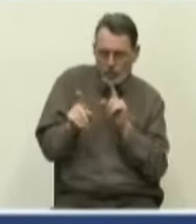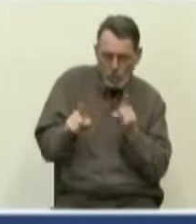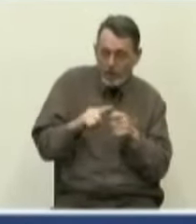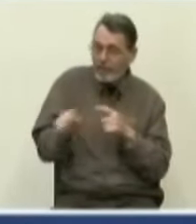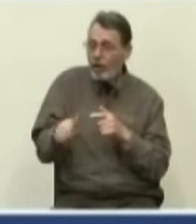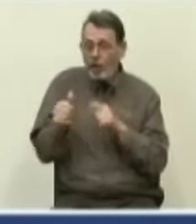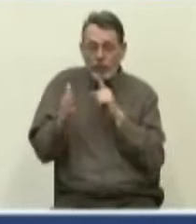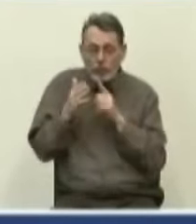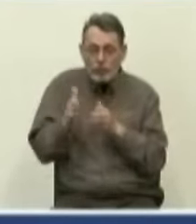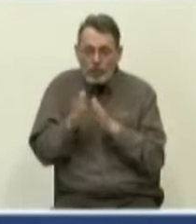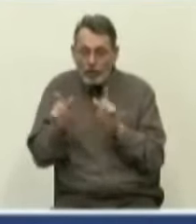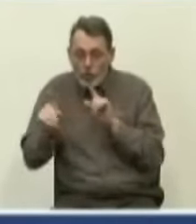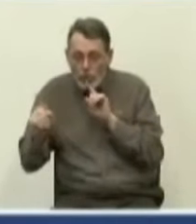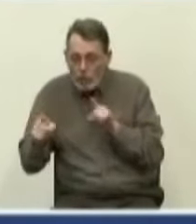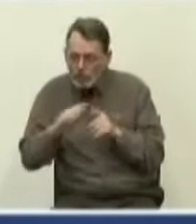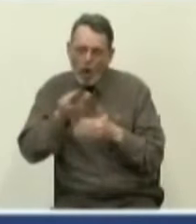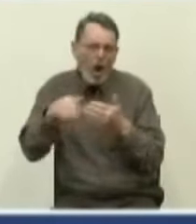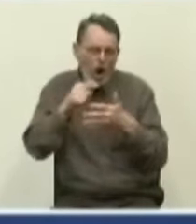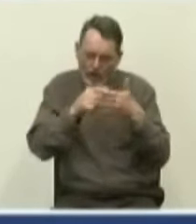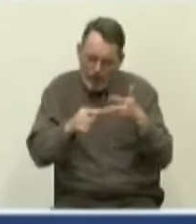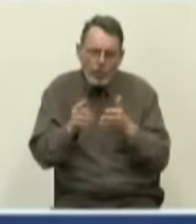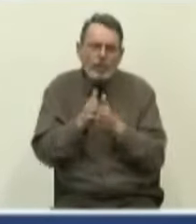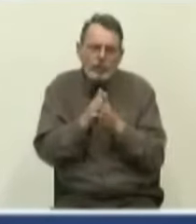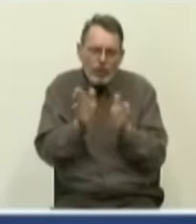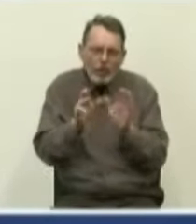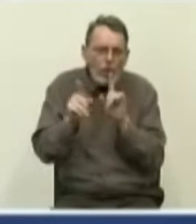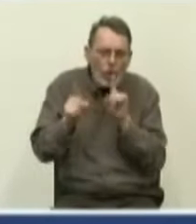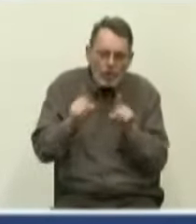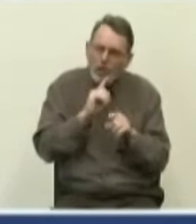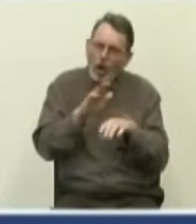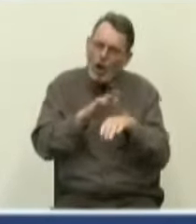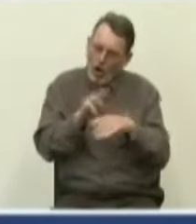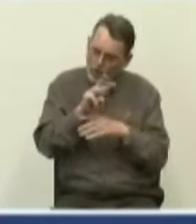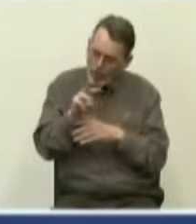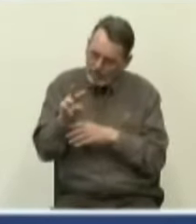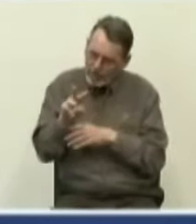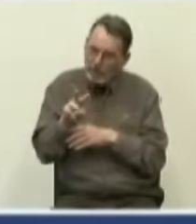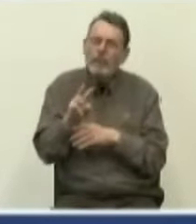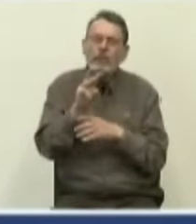orders, all of our general orders can be found on our website, again, at